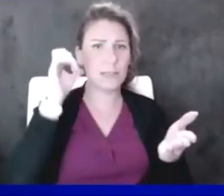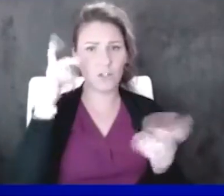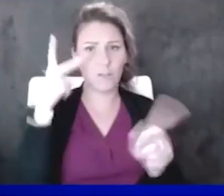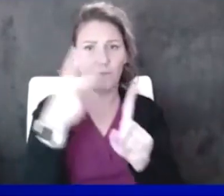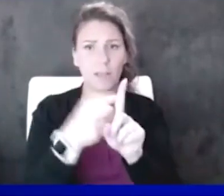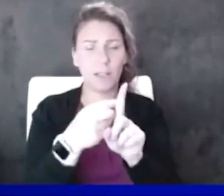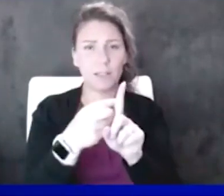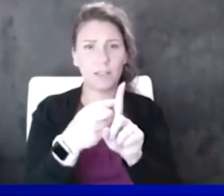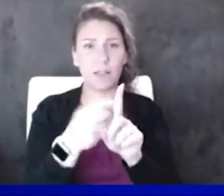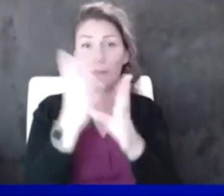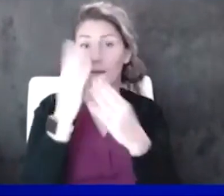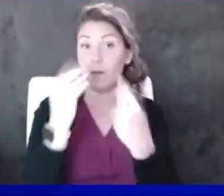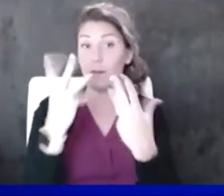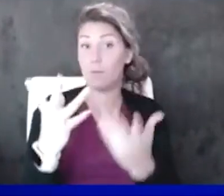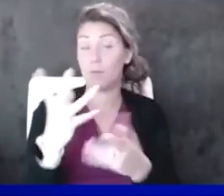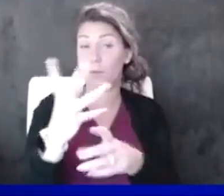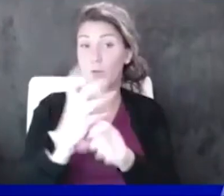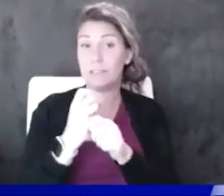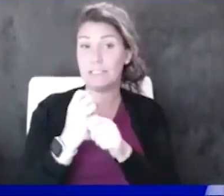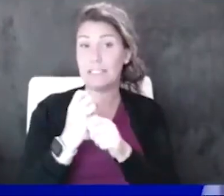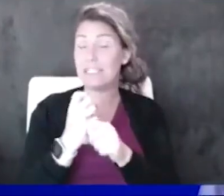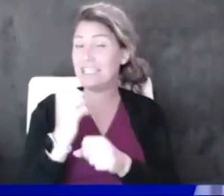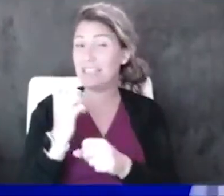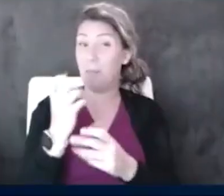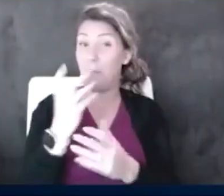information I got was neither were vaccinated. Okay.